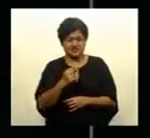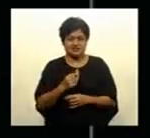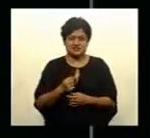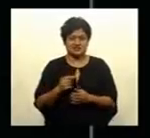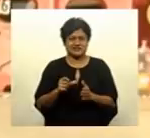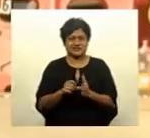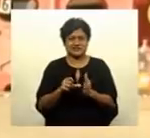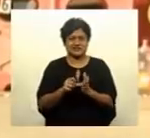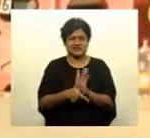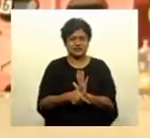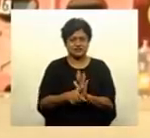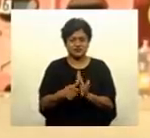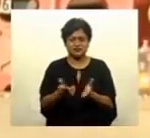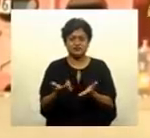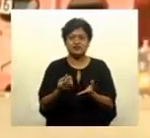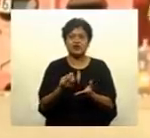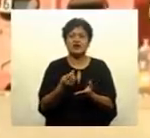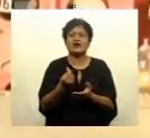Boiler reports.